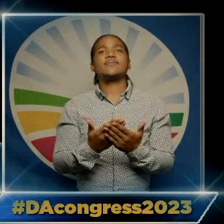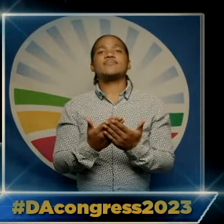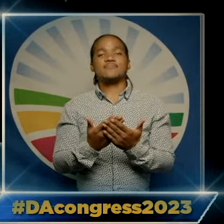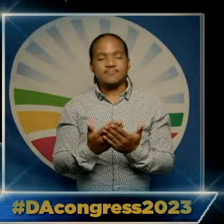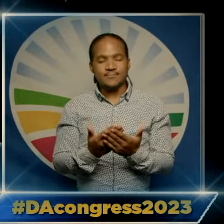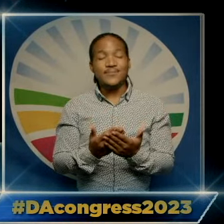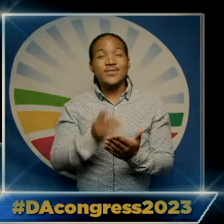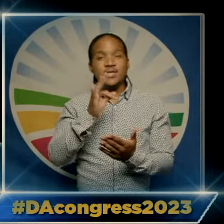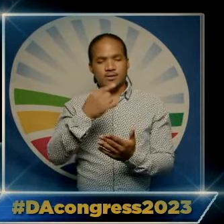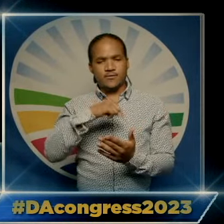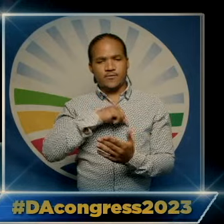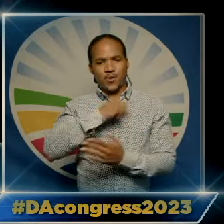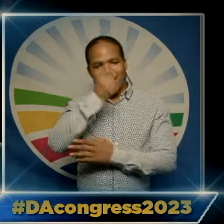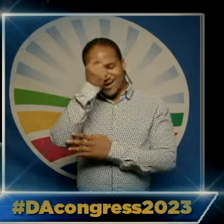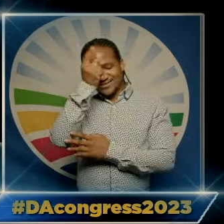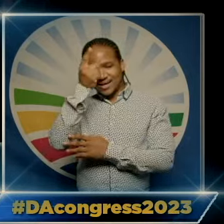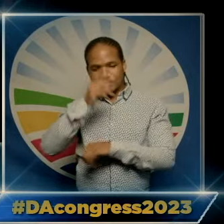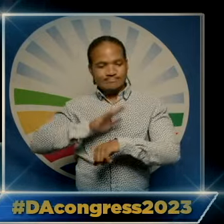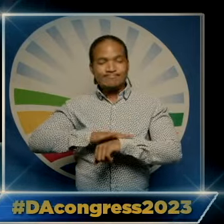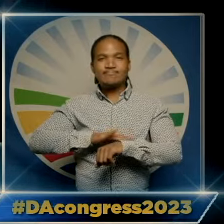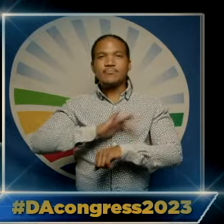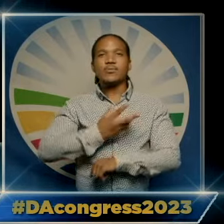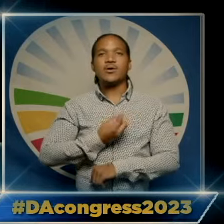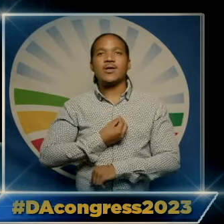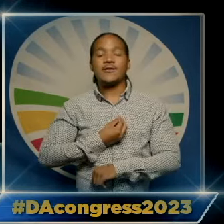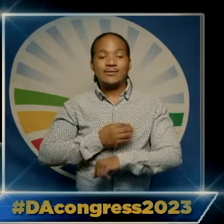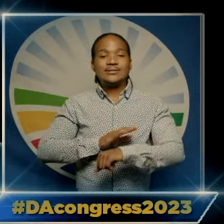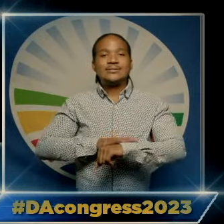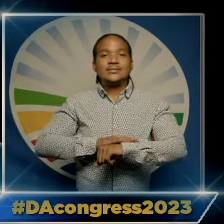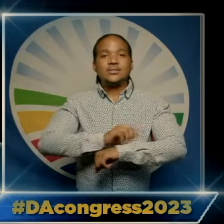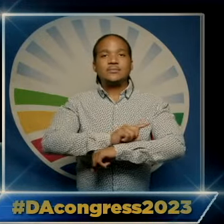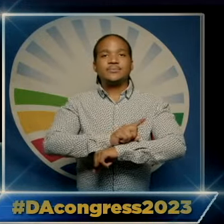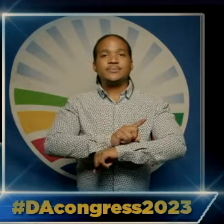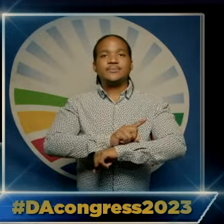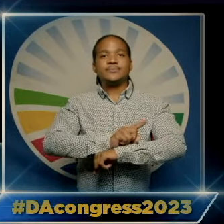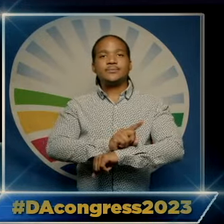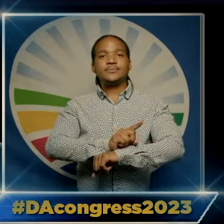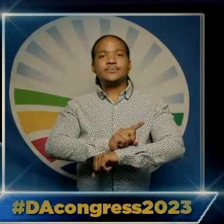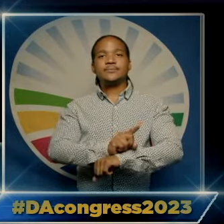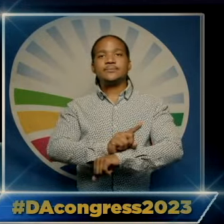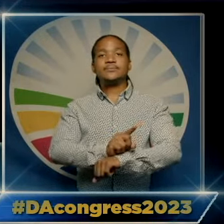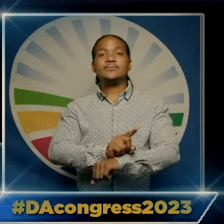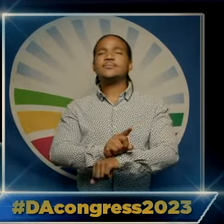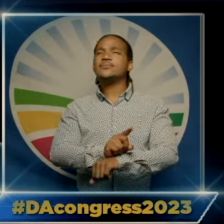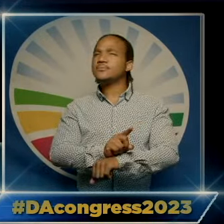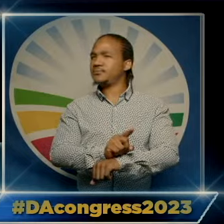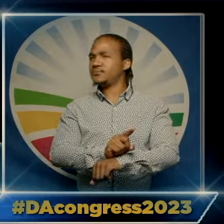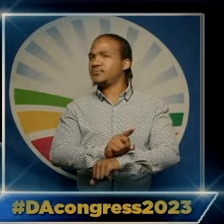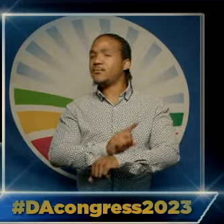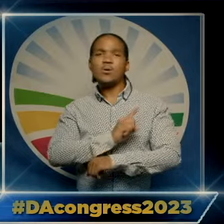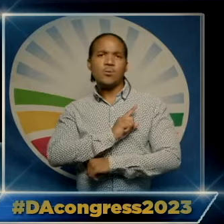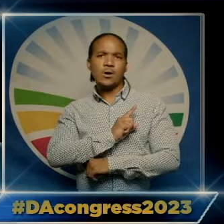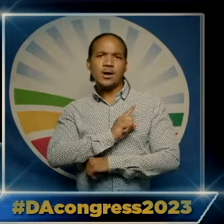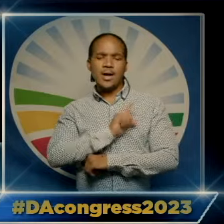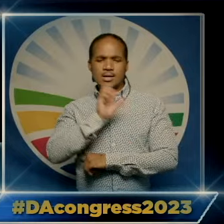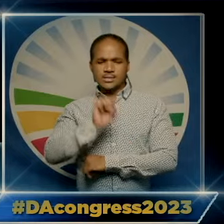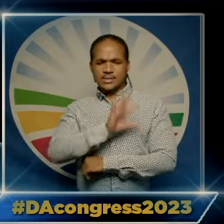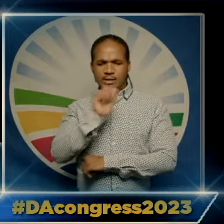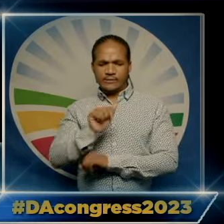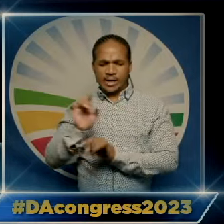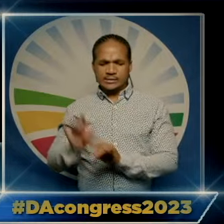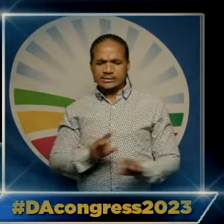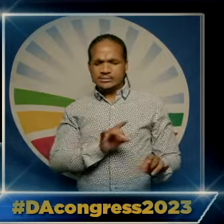we understand that we do not have time. The clock is ticking for South Africa. Why does our country suffer the